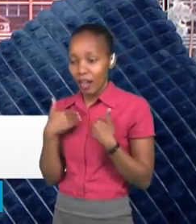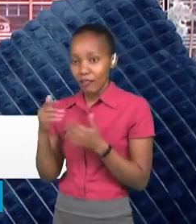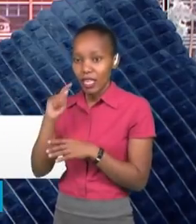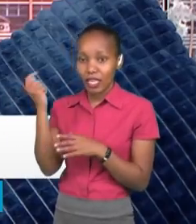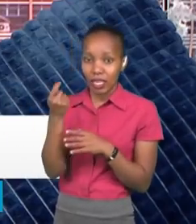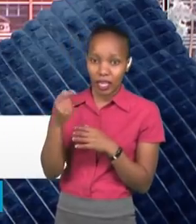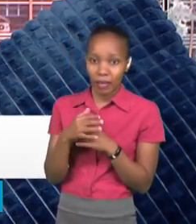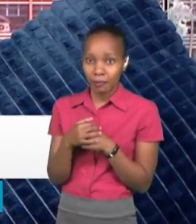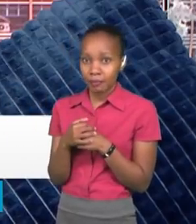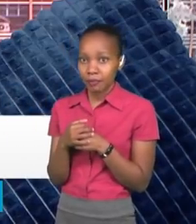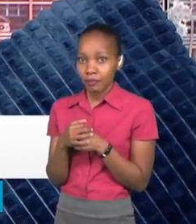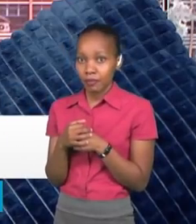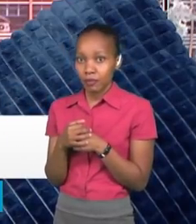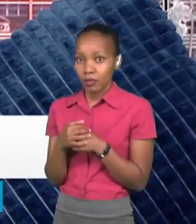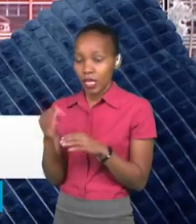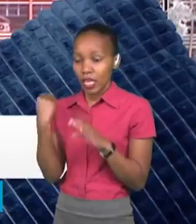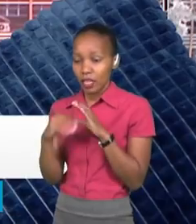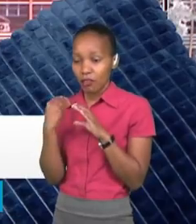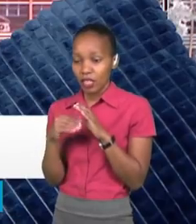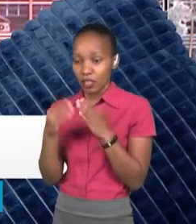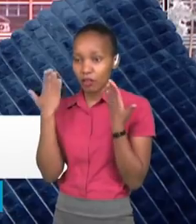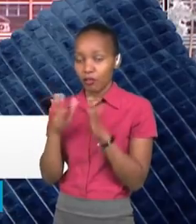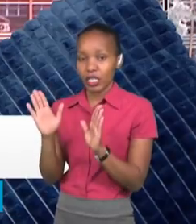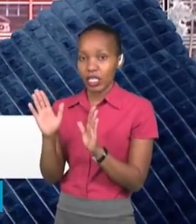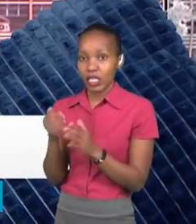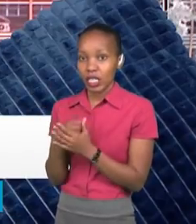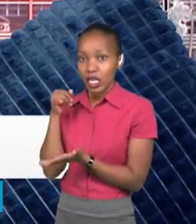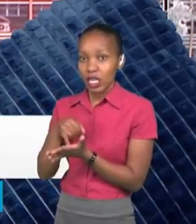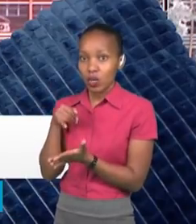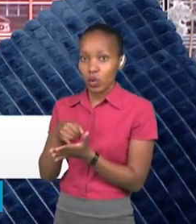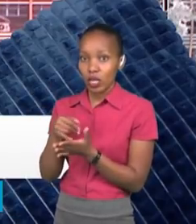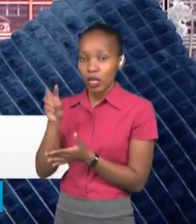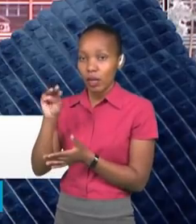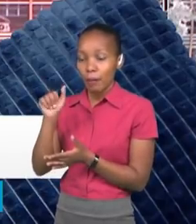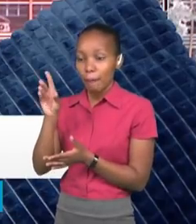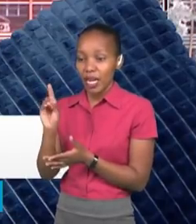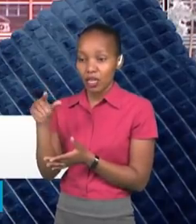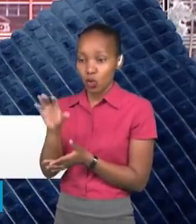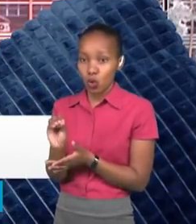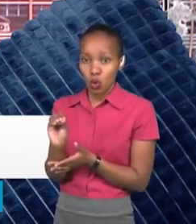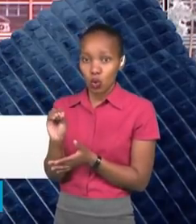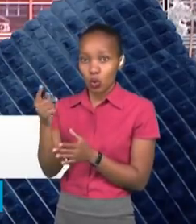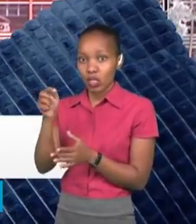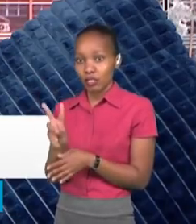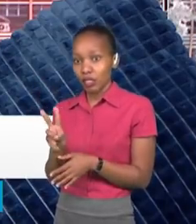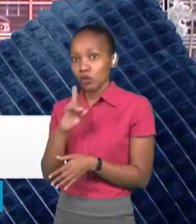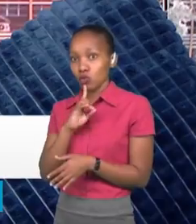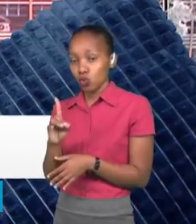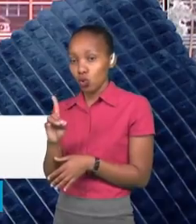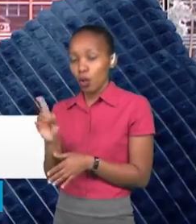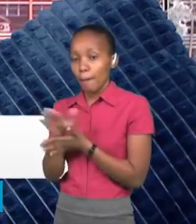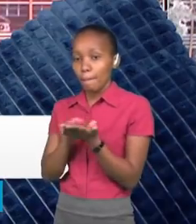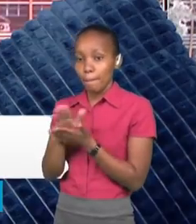Where he actually has invested. Mm-hmm. You see, including Madgo TV. Okay. So it tells you that actually he's setting his base in